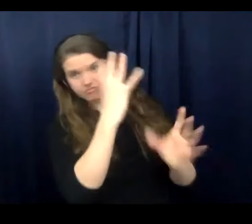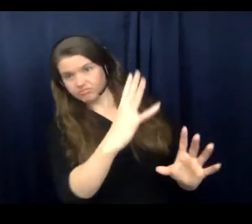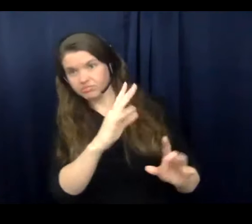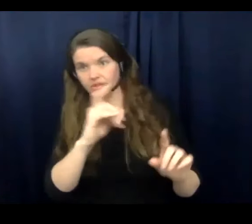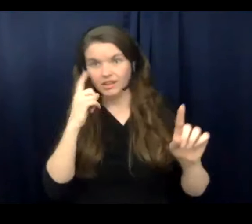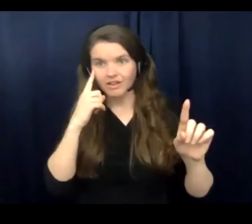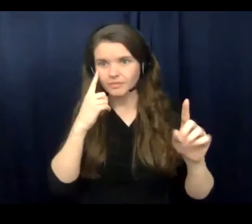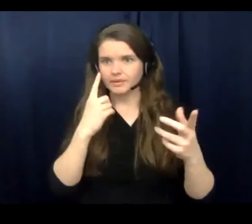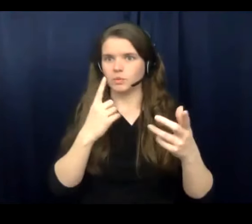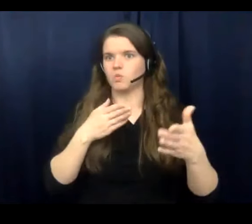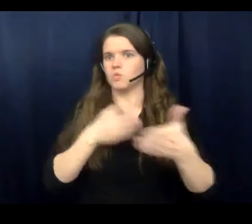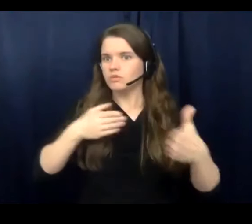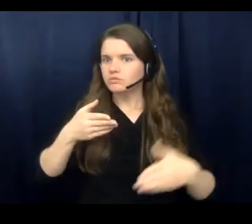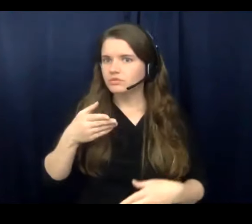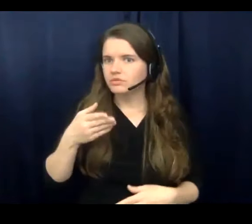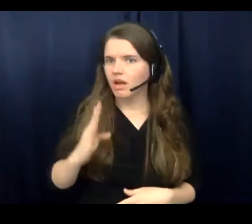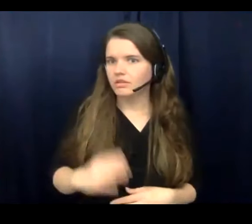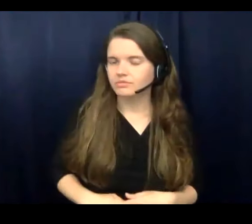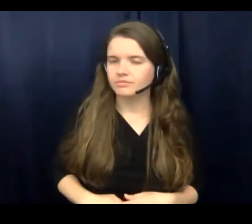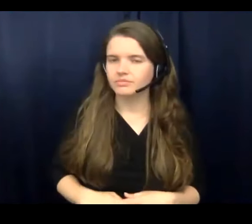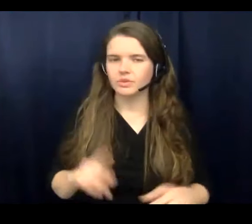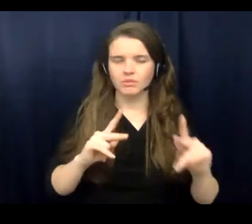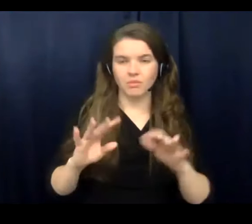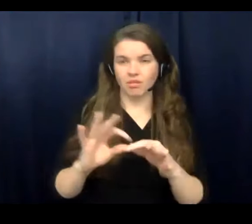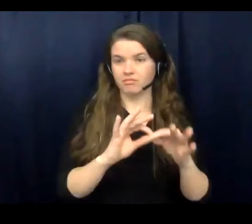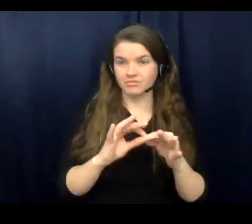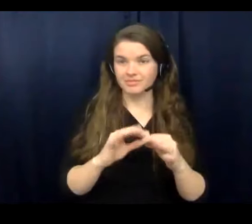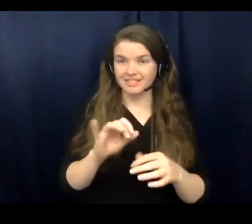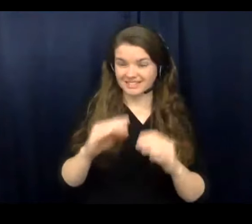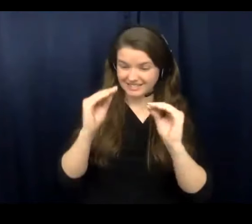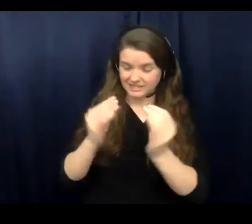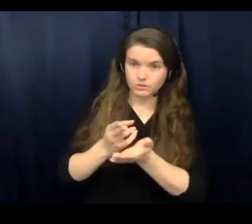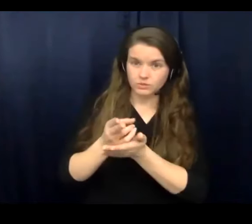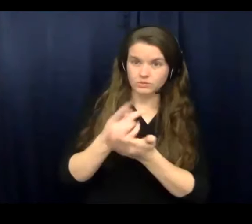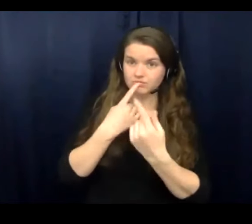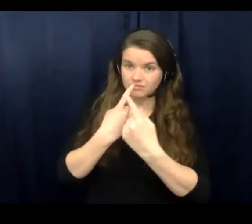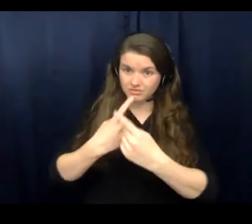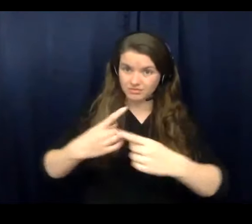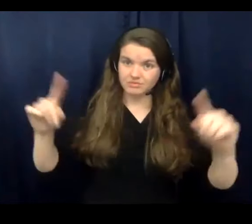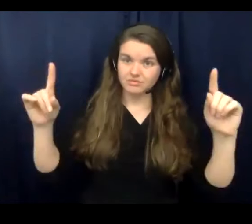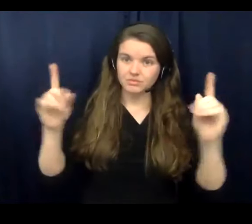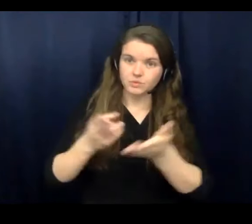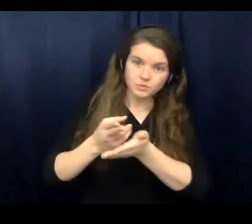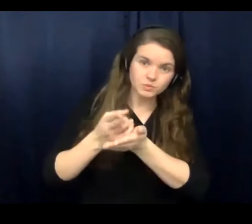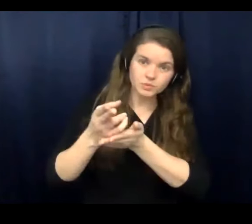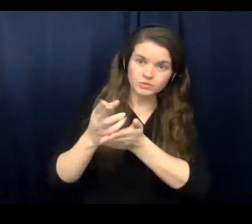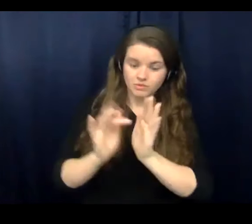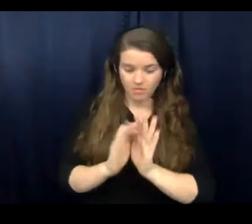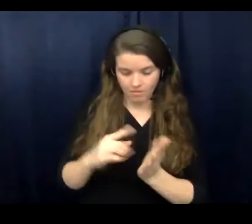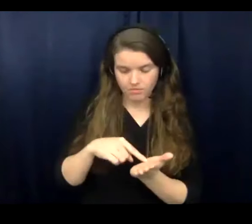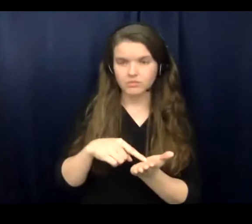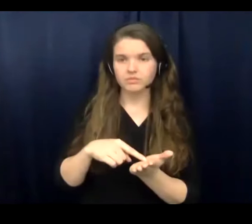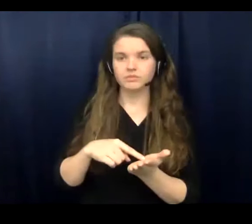what brought people together. The idea of teaching a truth, proclaiming a truth from the words of Scripture. Remember, it started in the